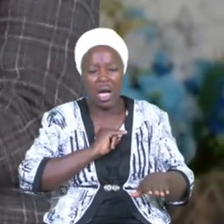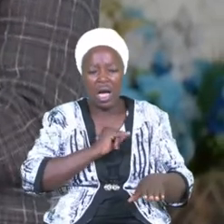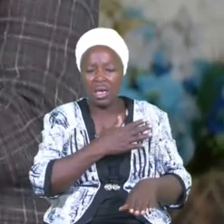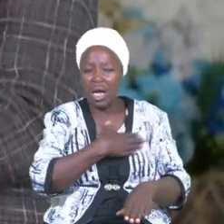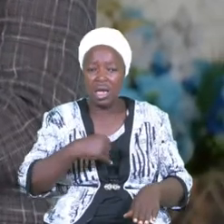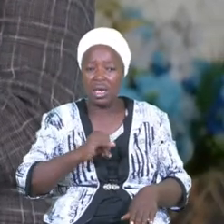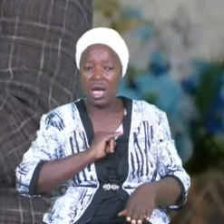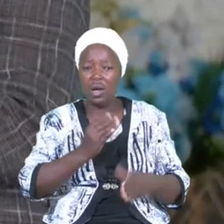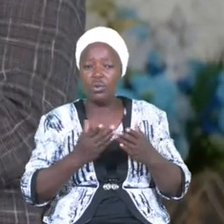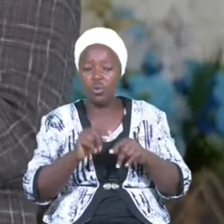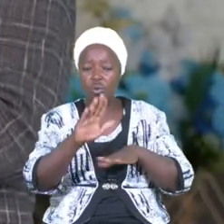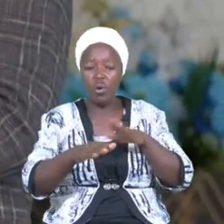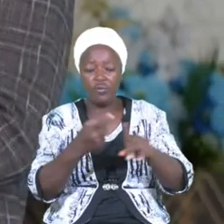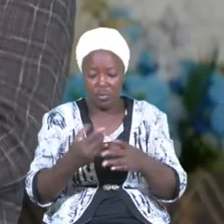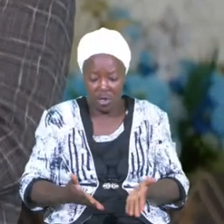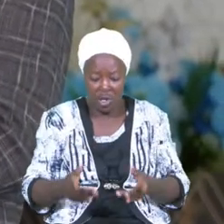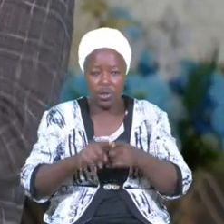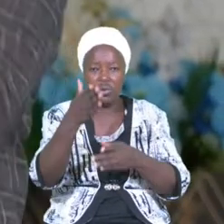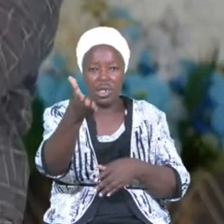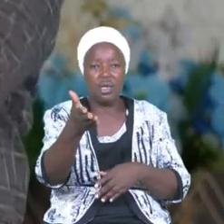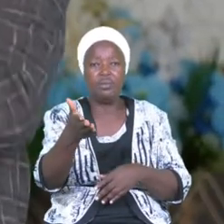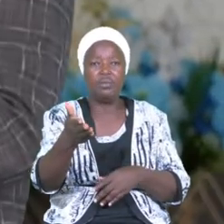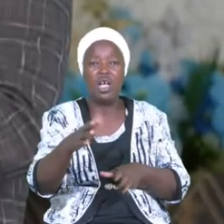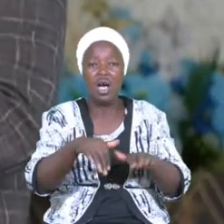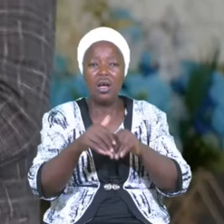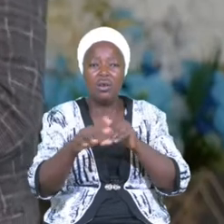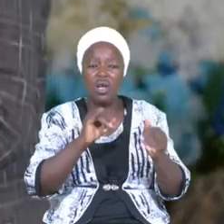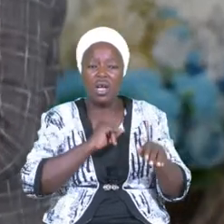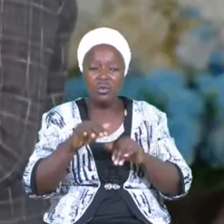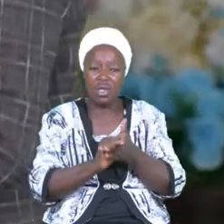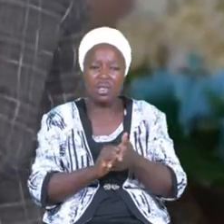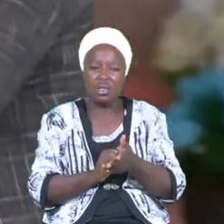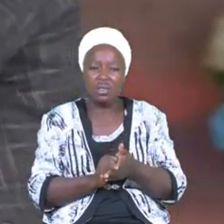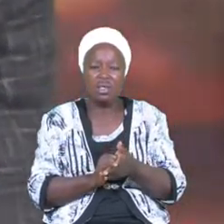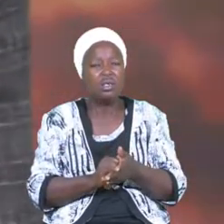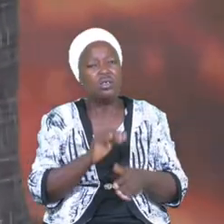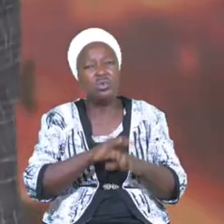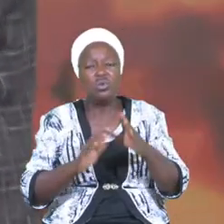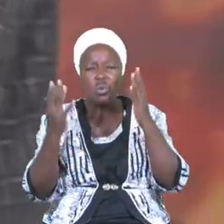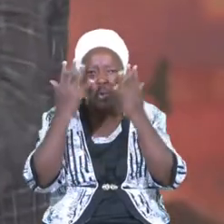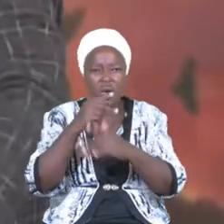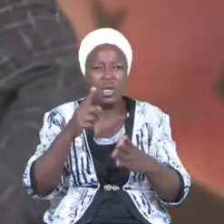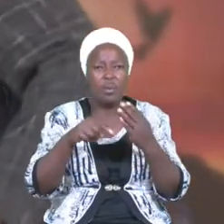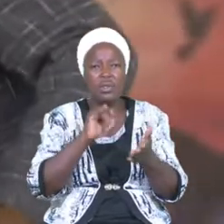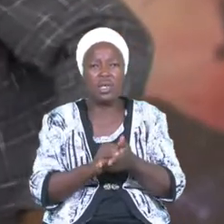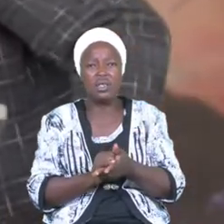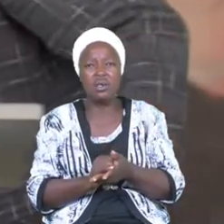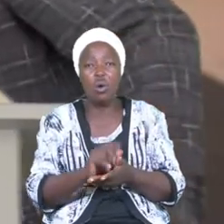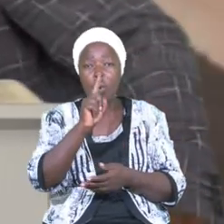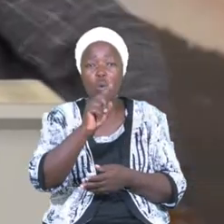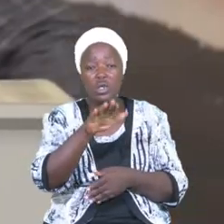I do that? Looks long. Don't worry about that. One step after the